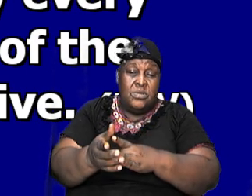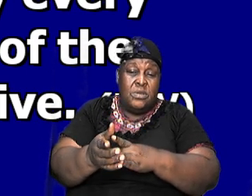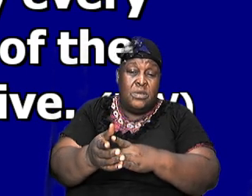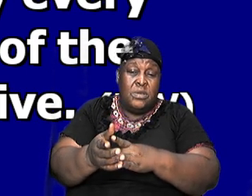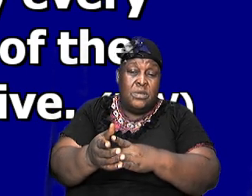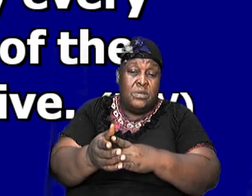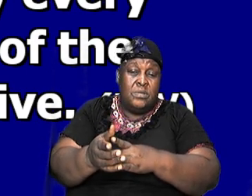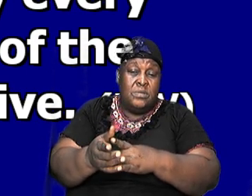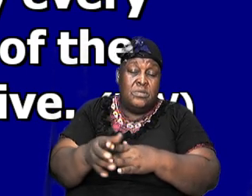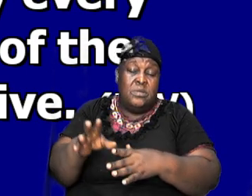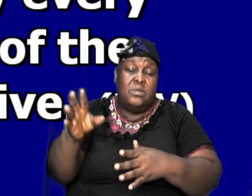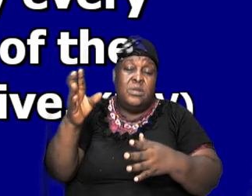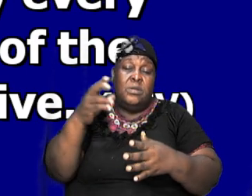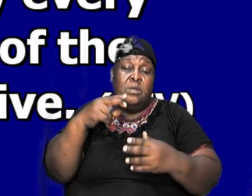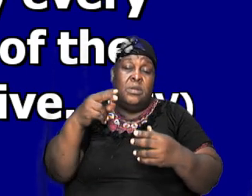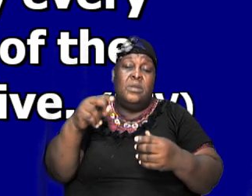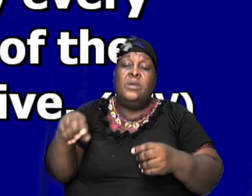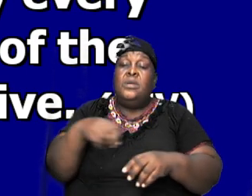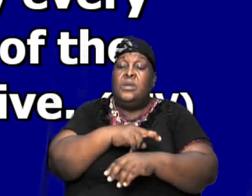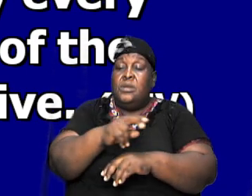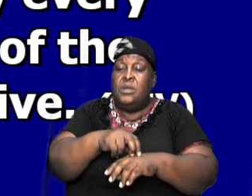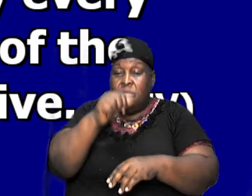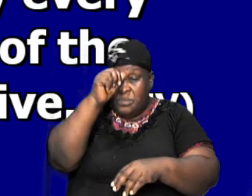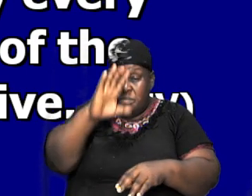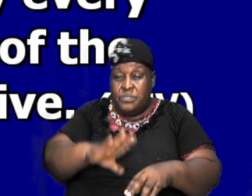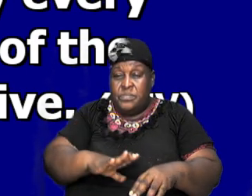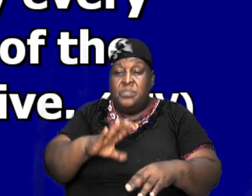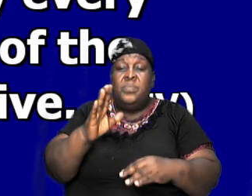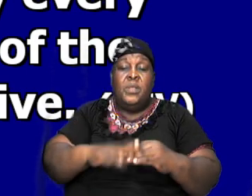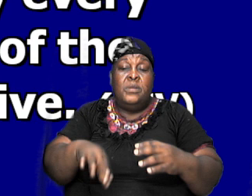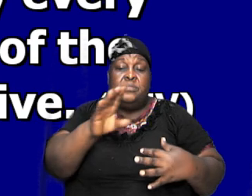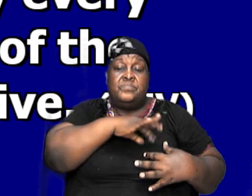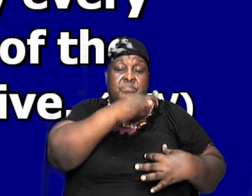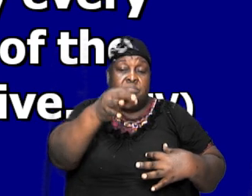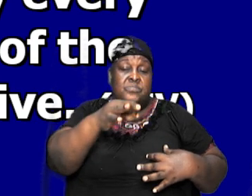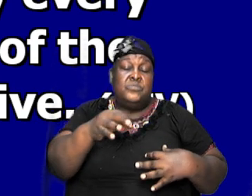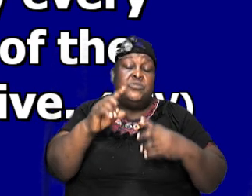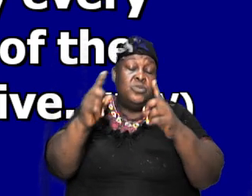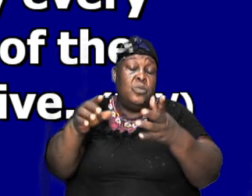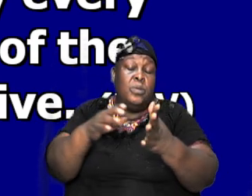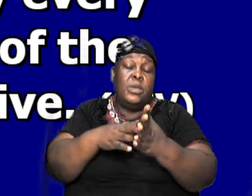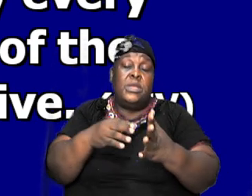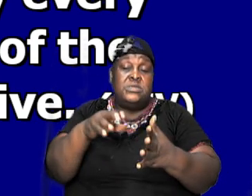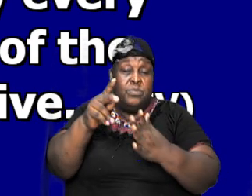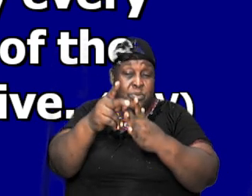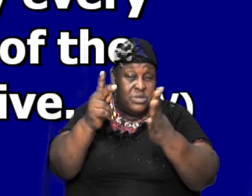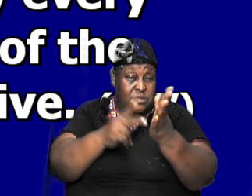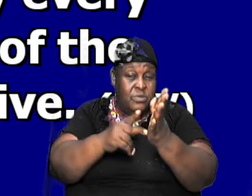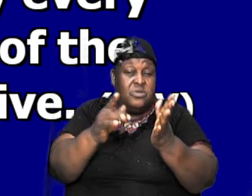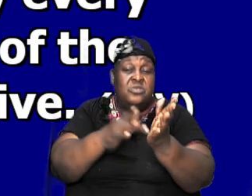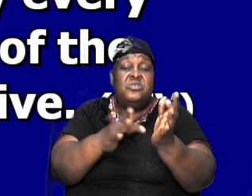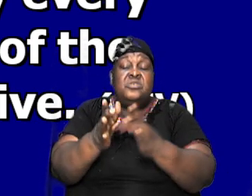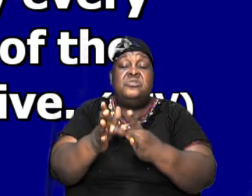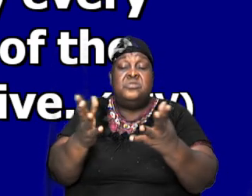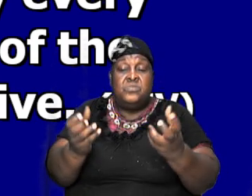spiritual, which would go against this principle that Jesus highlights here. Now, as I said, it's a little